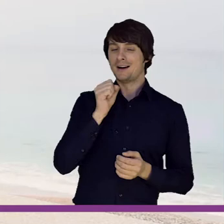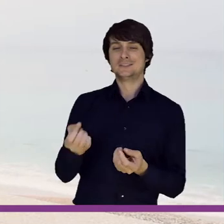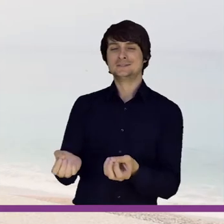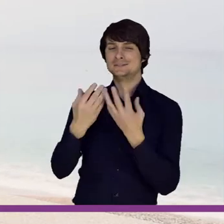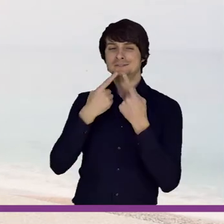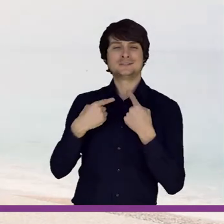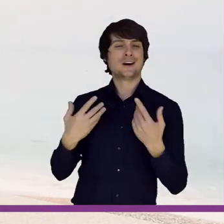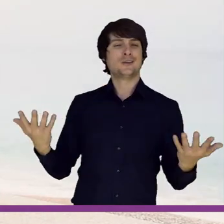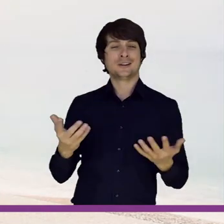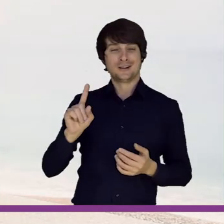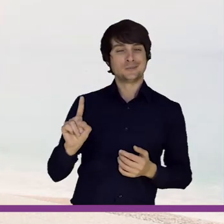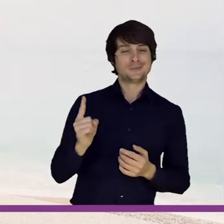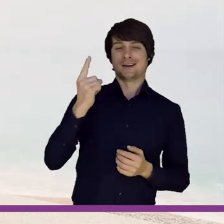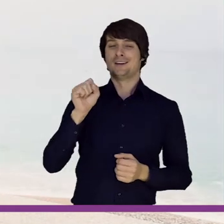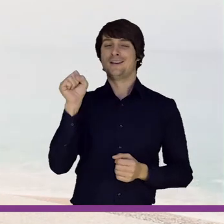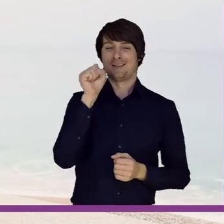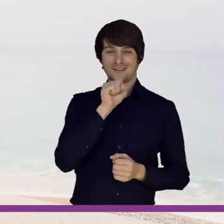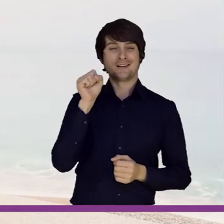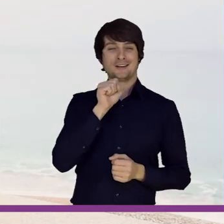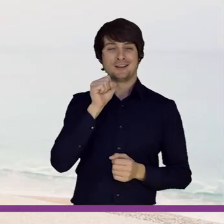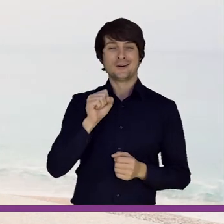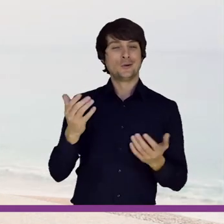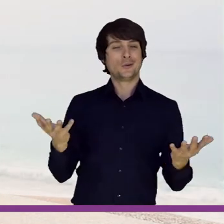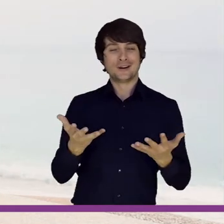at Dirokastra Festival.